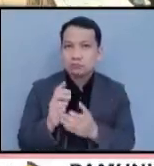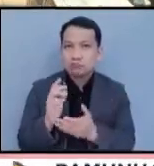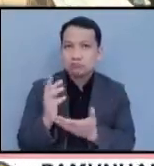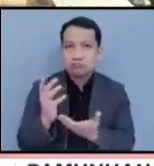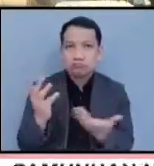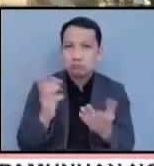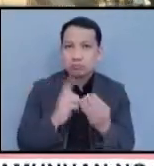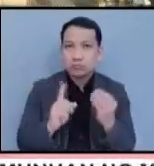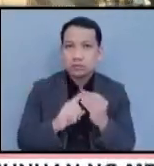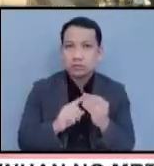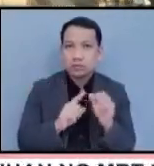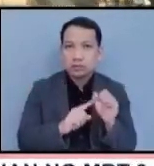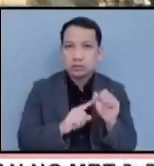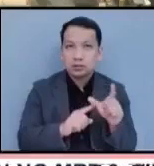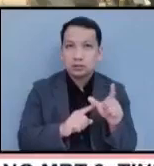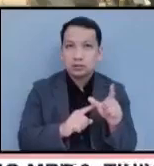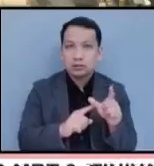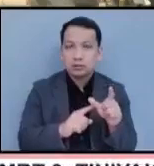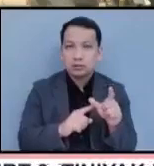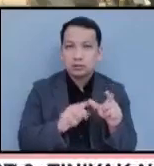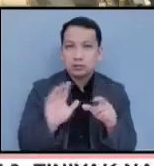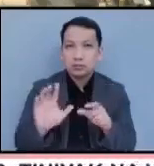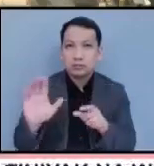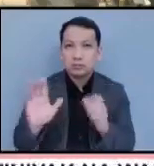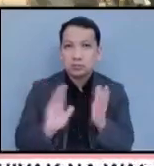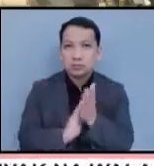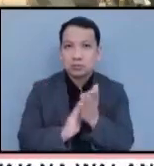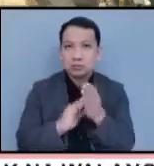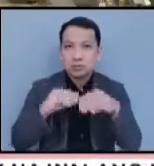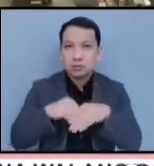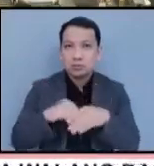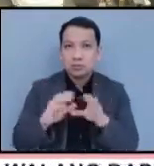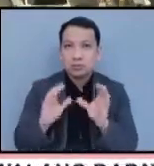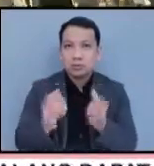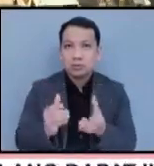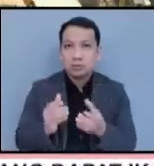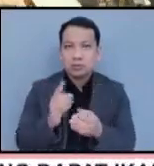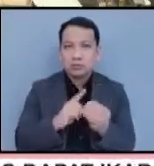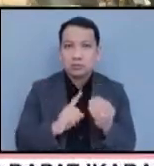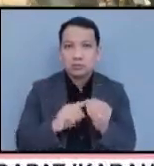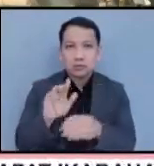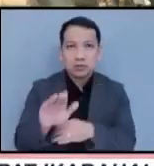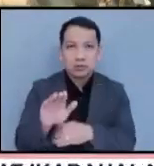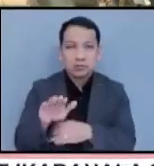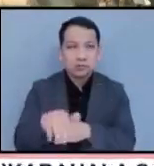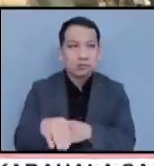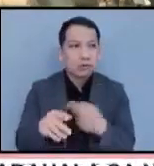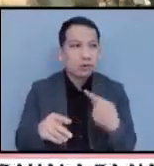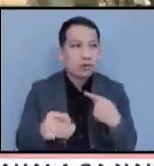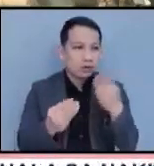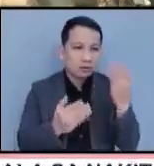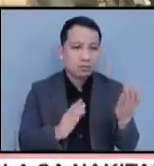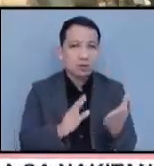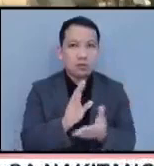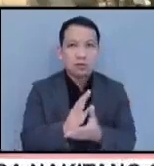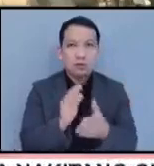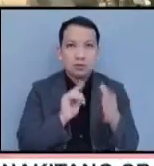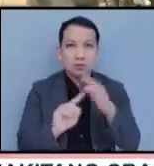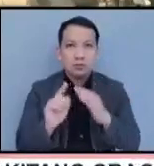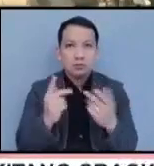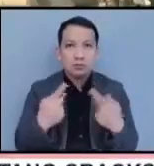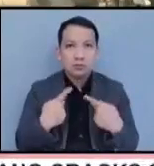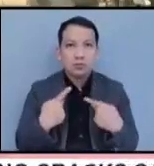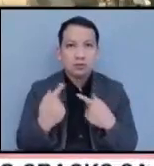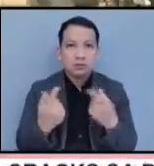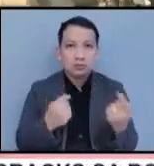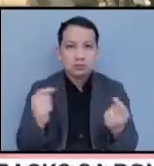original occupant of the school will do the classes. In the afternoon, the evacuees will do the